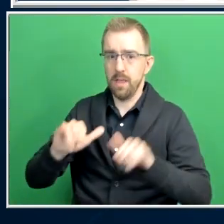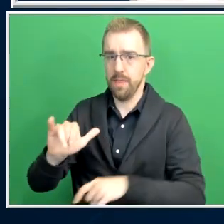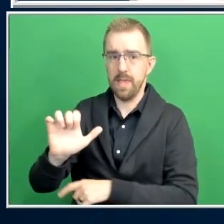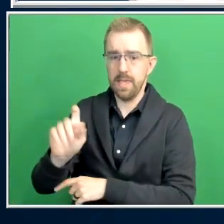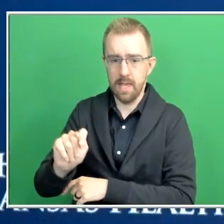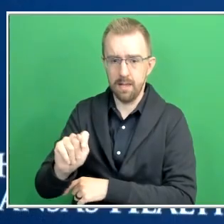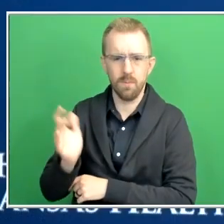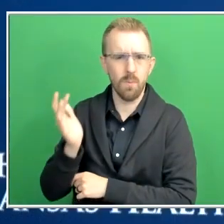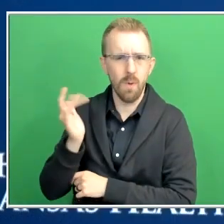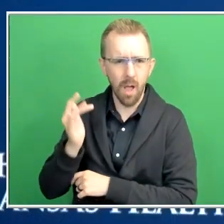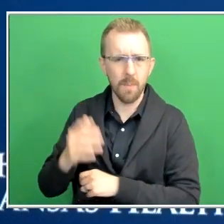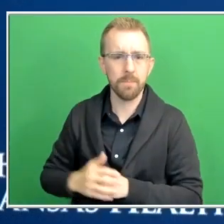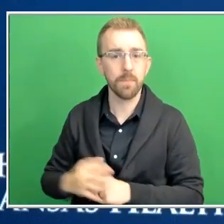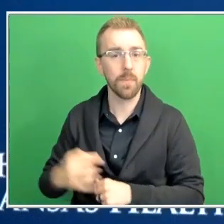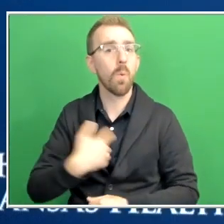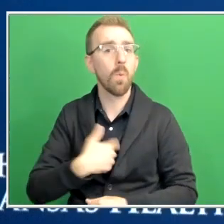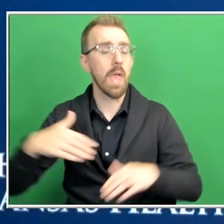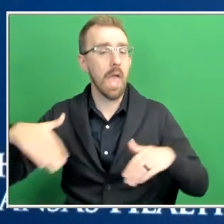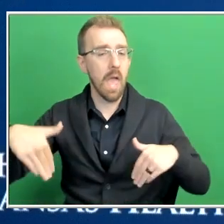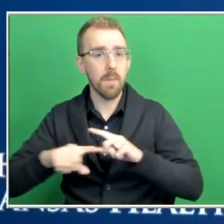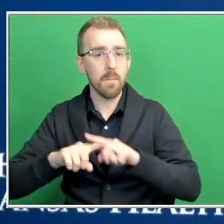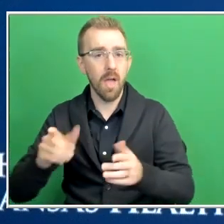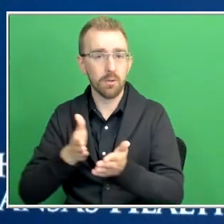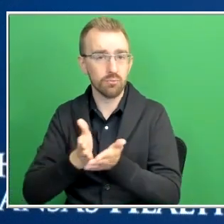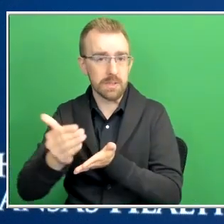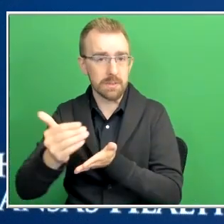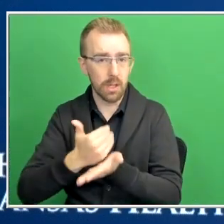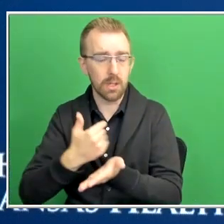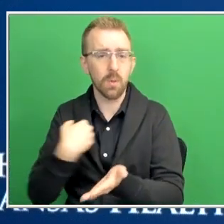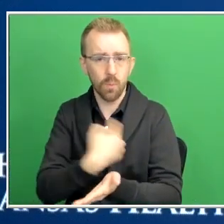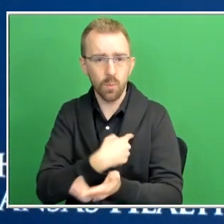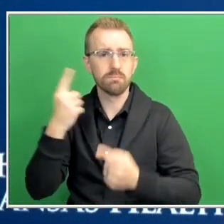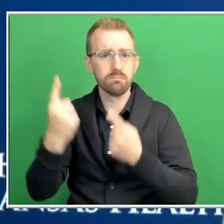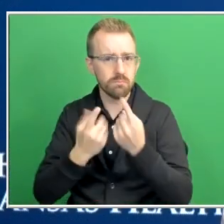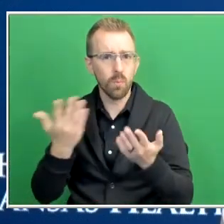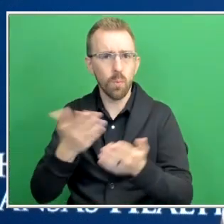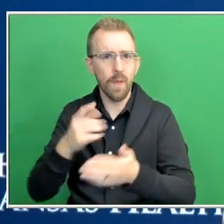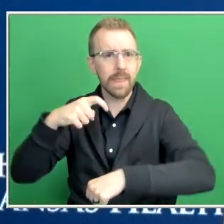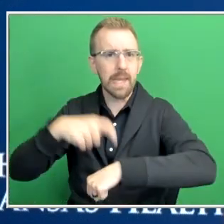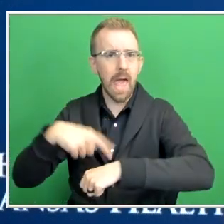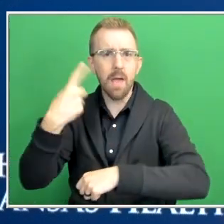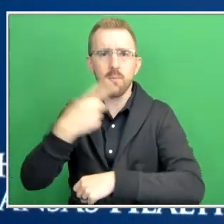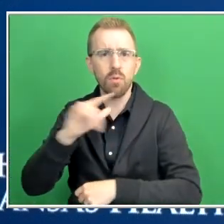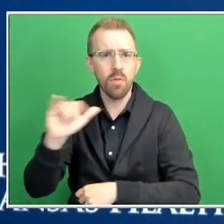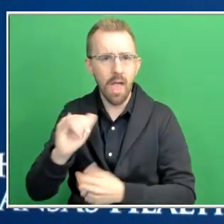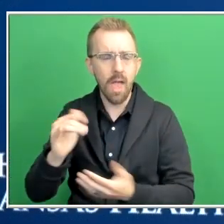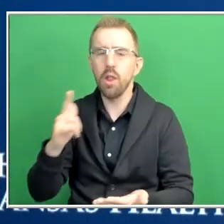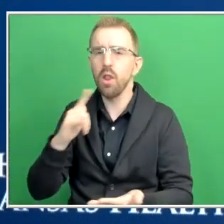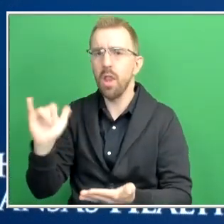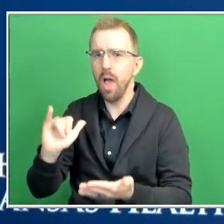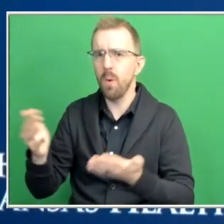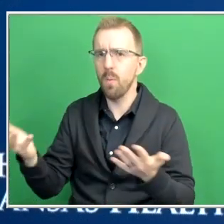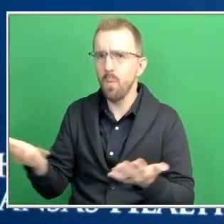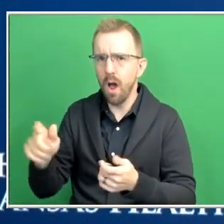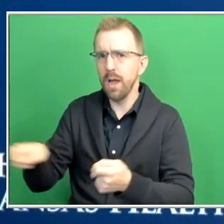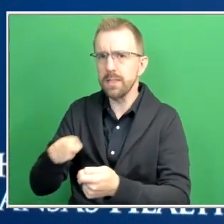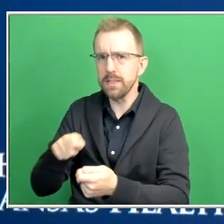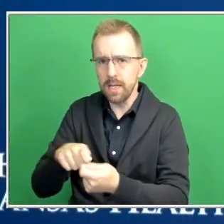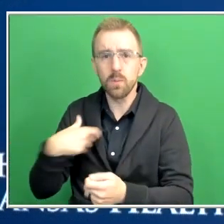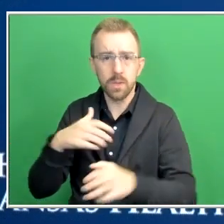haven't, but in full transparency, we're looking at what the timing of that would be and what that would look like. You know, we did that